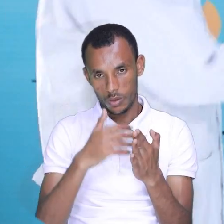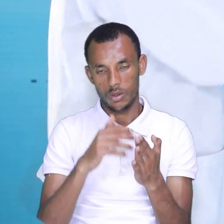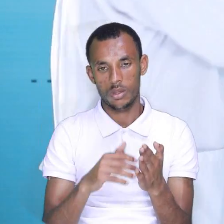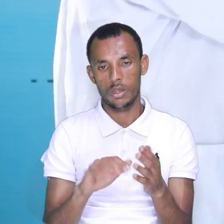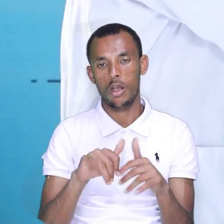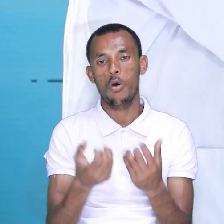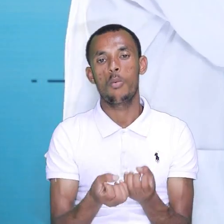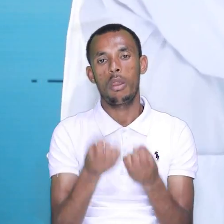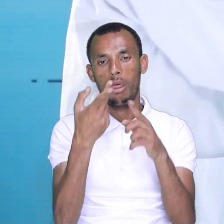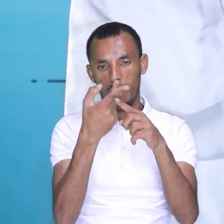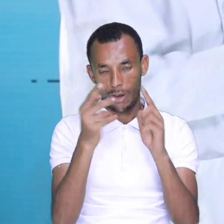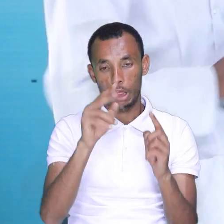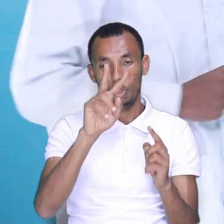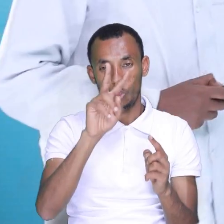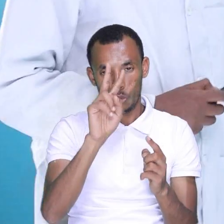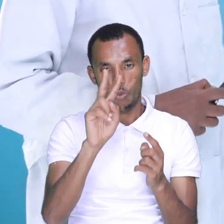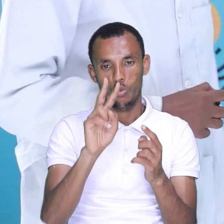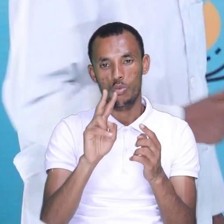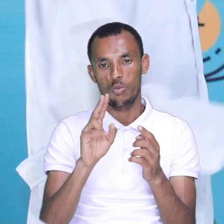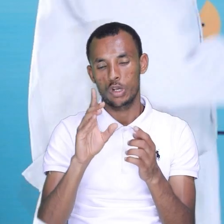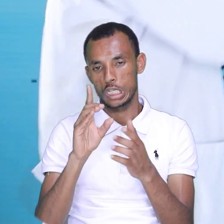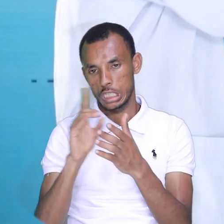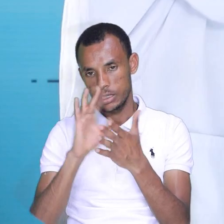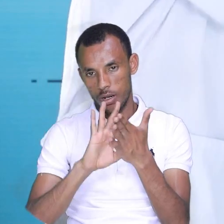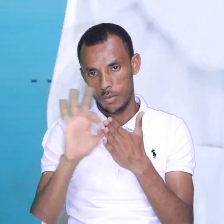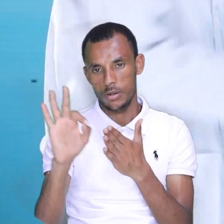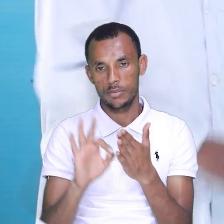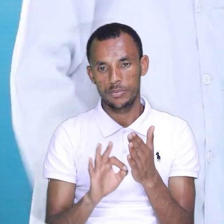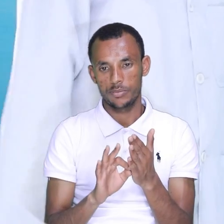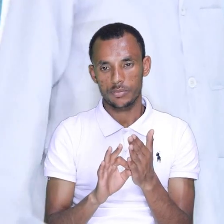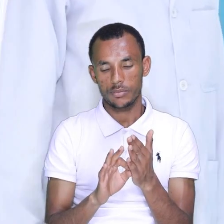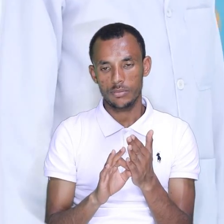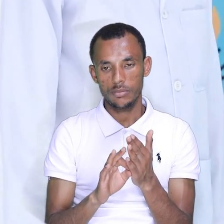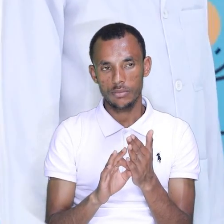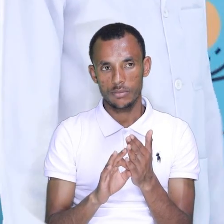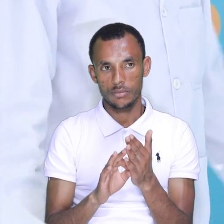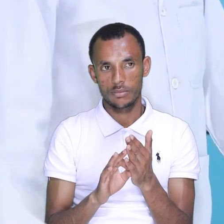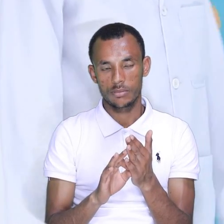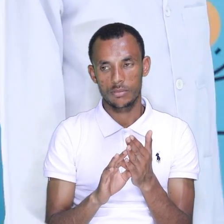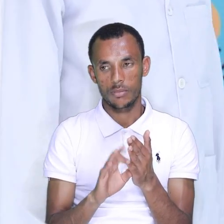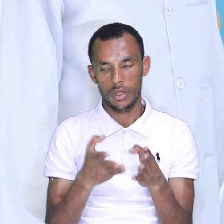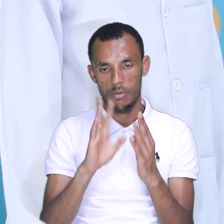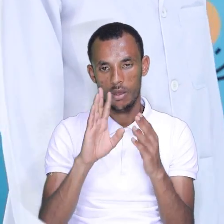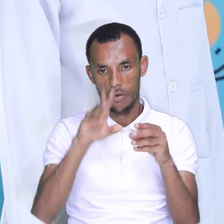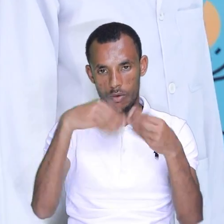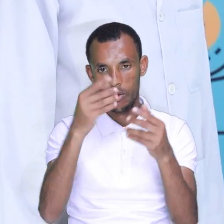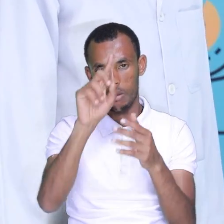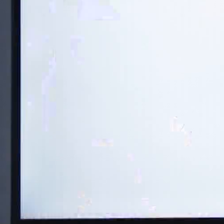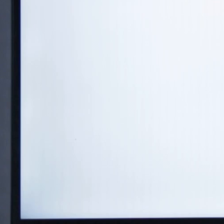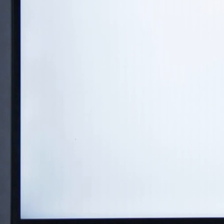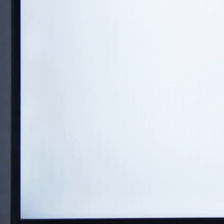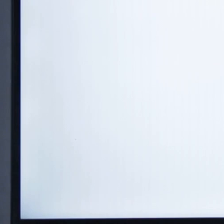So how many different two-digit numbers can be formed using these digits? Let me give you that 1 minute.